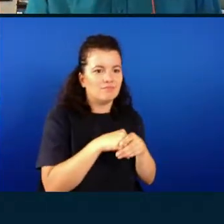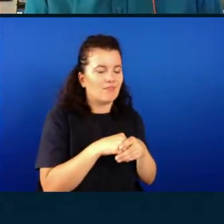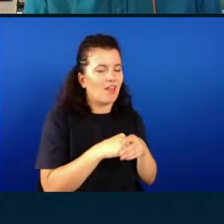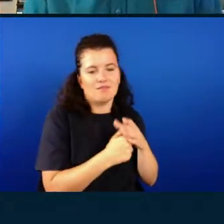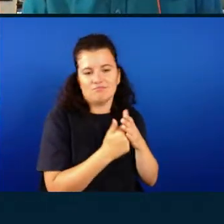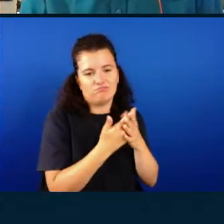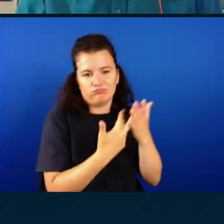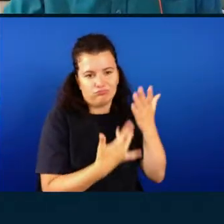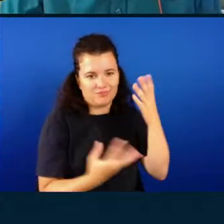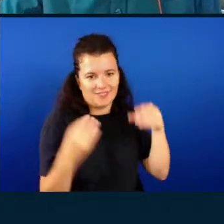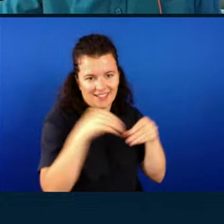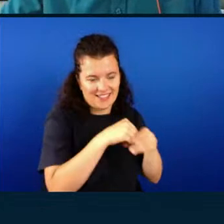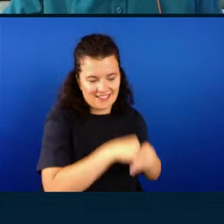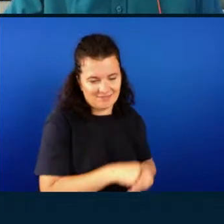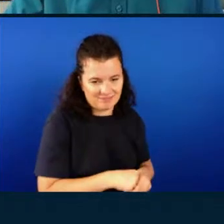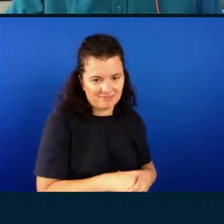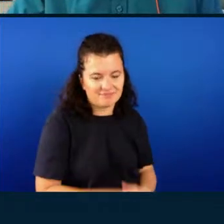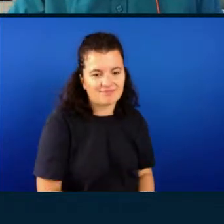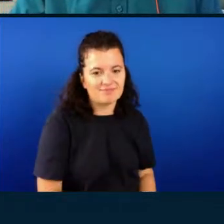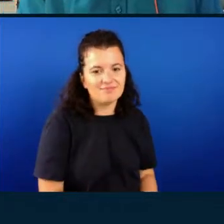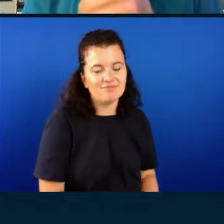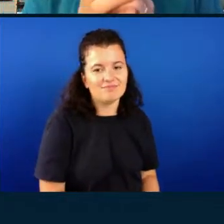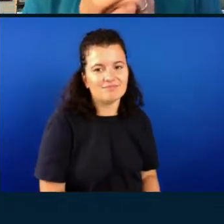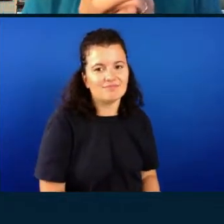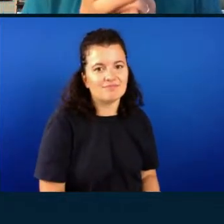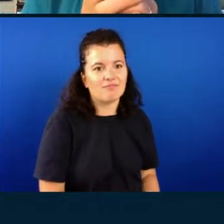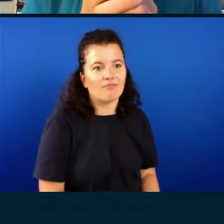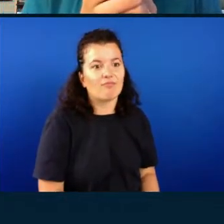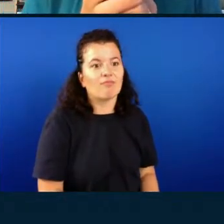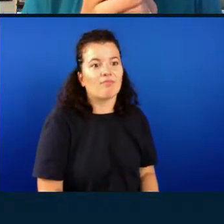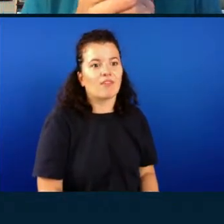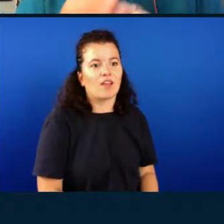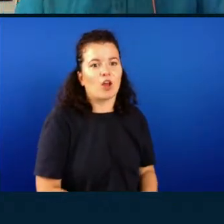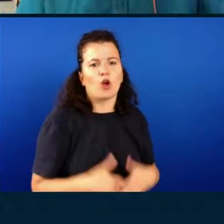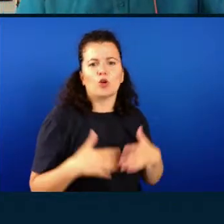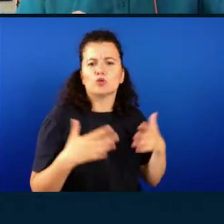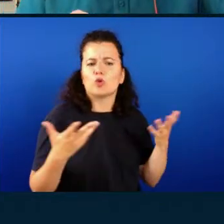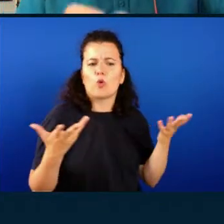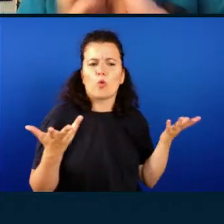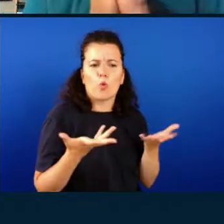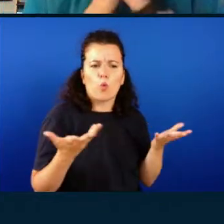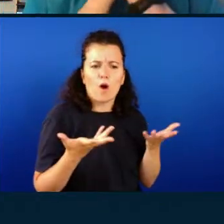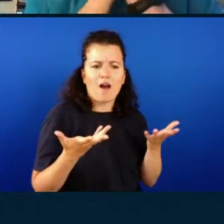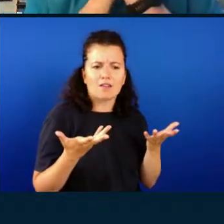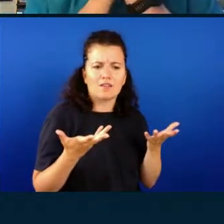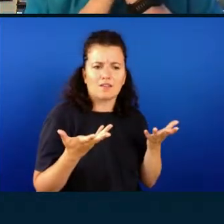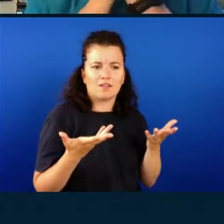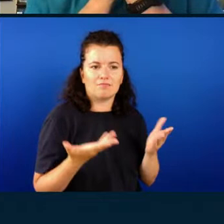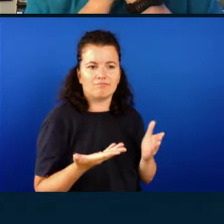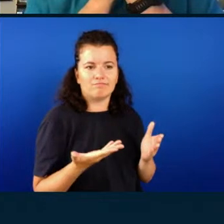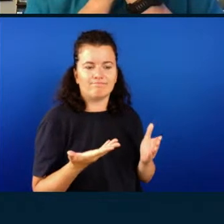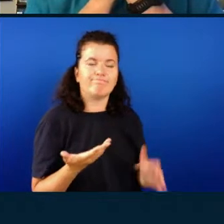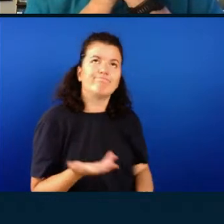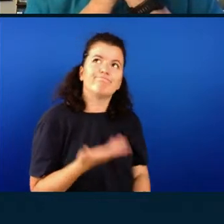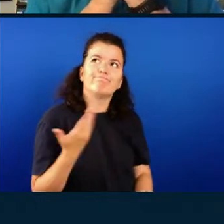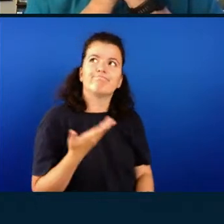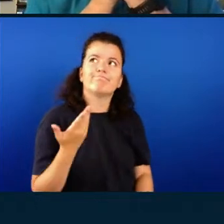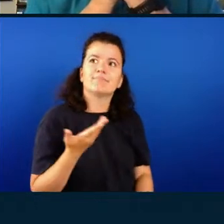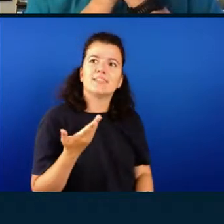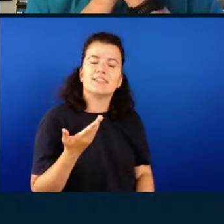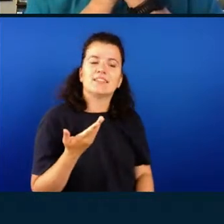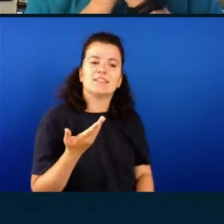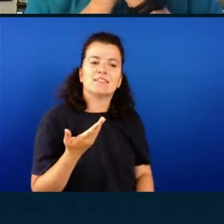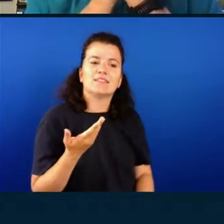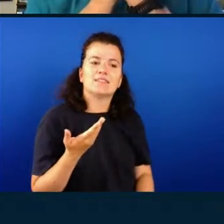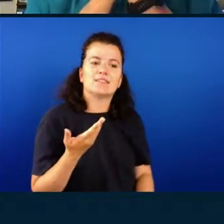stuff. So let's look at what would be involved with, I do want to show